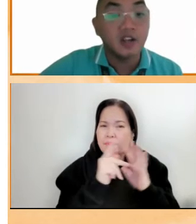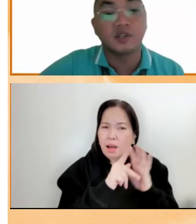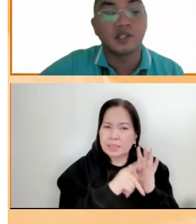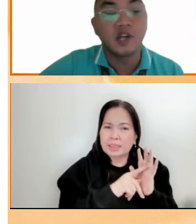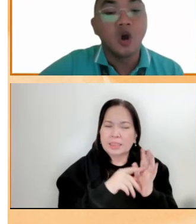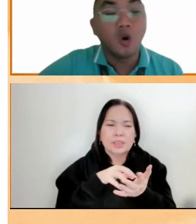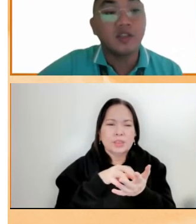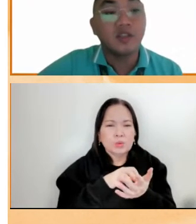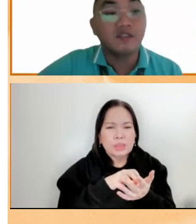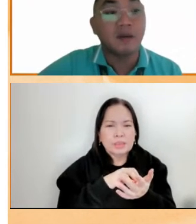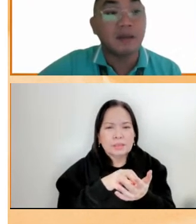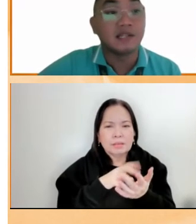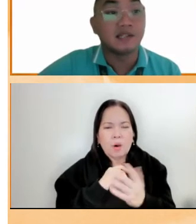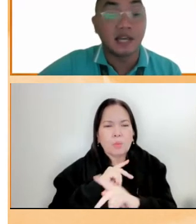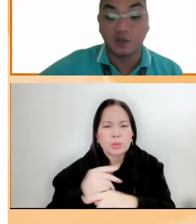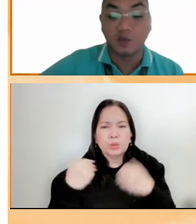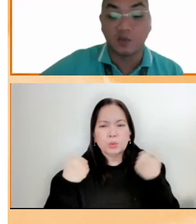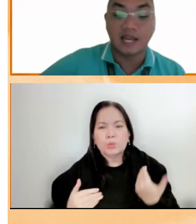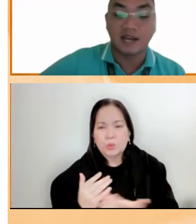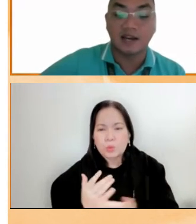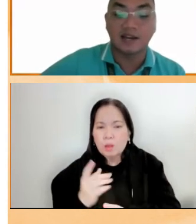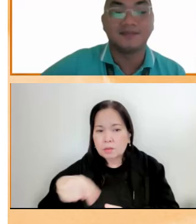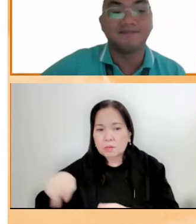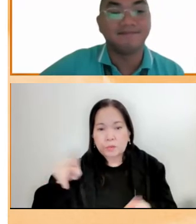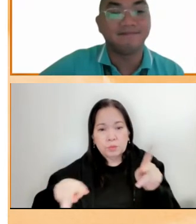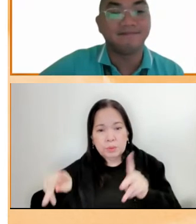care users or the families is weak.